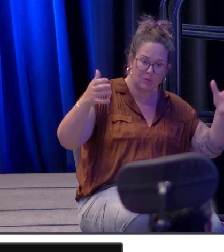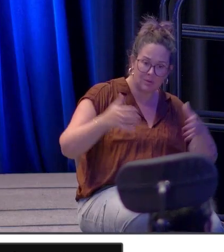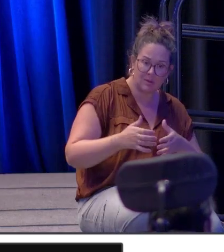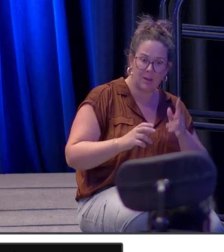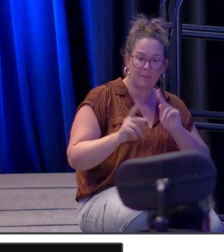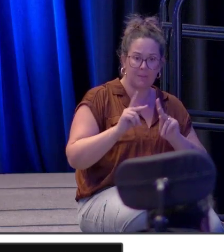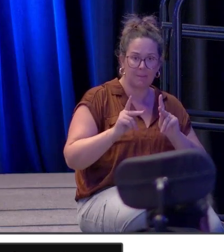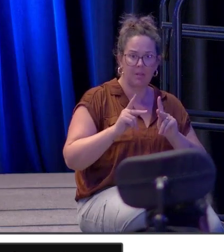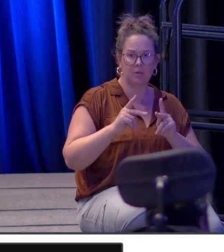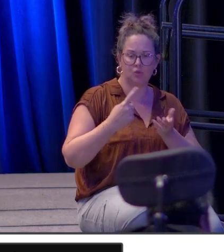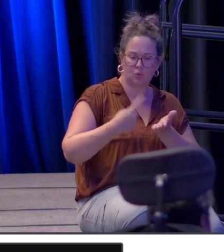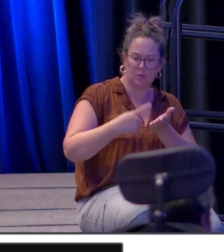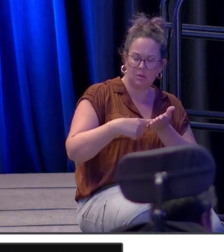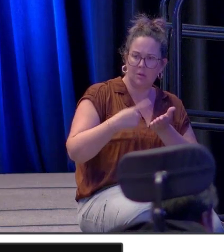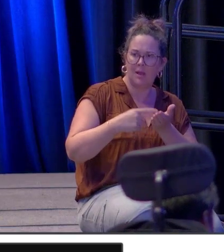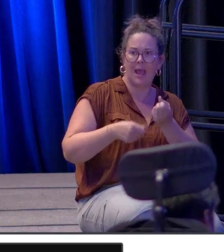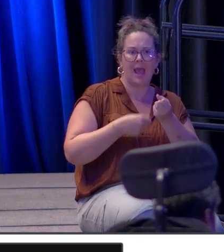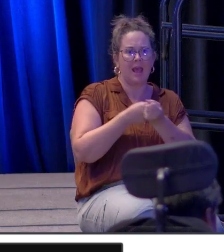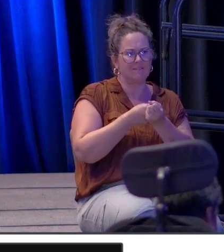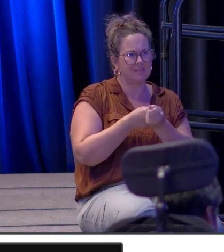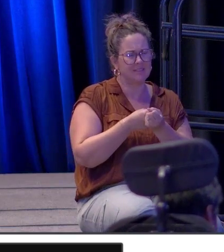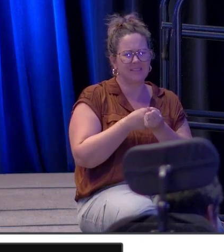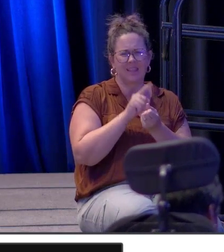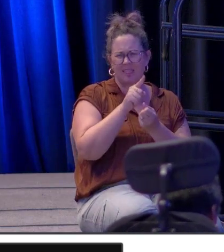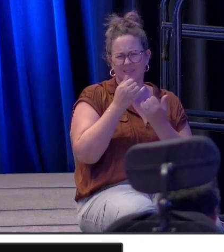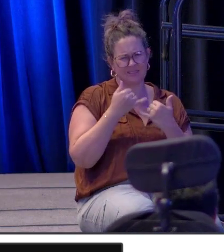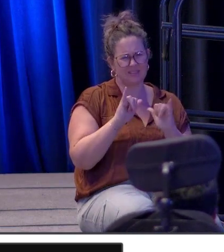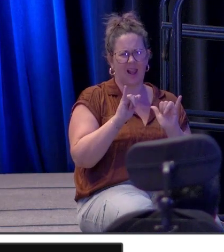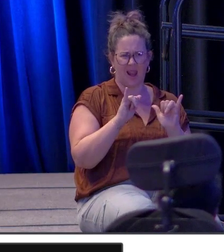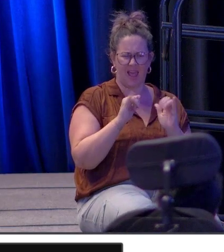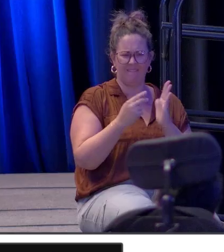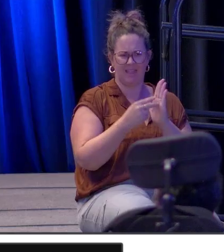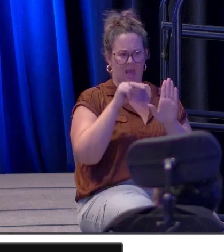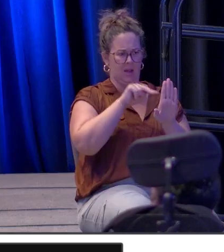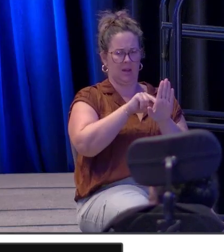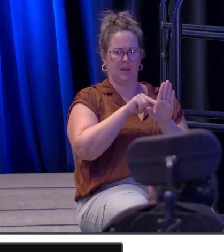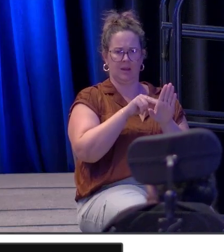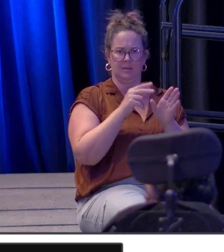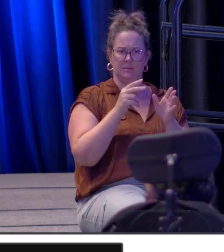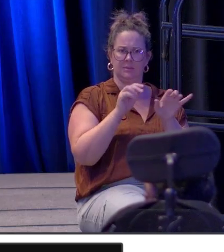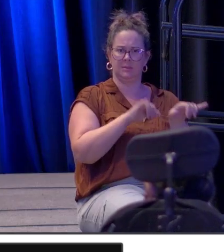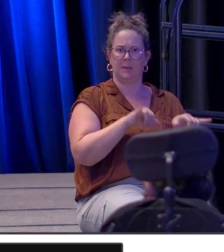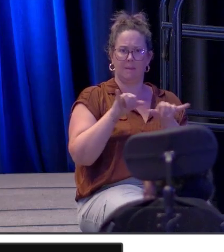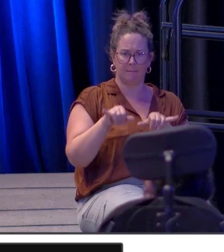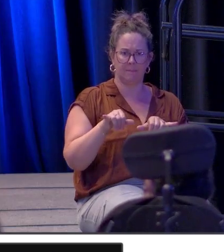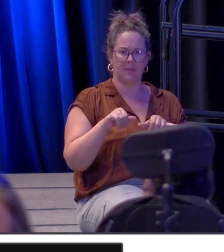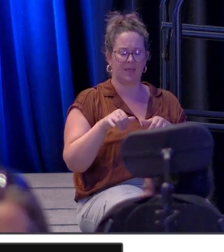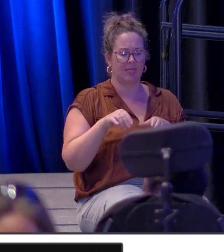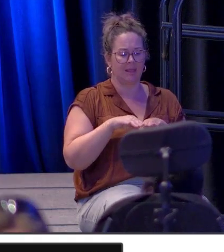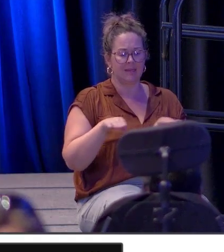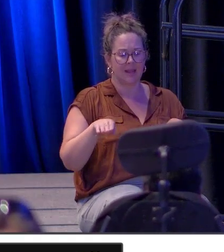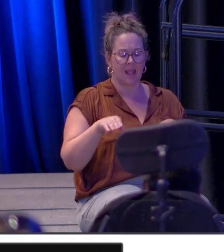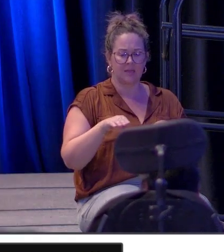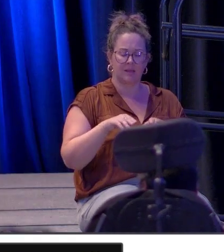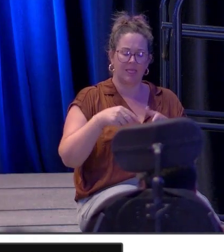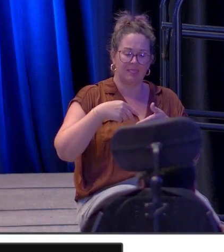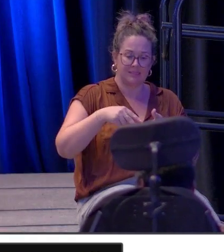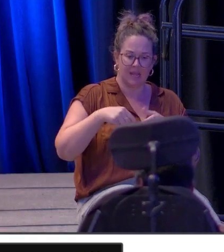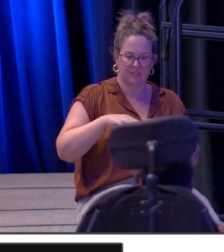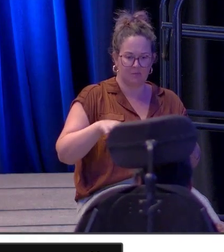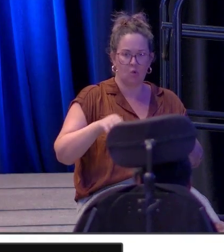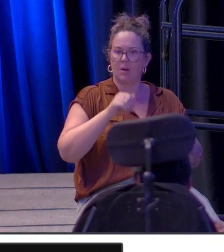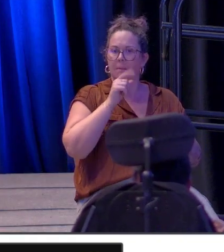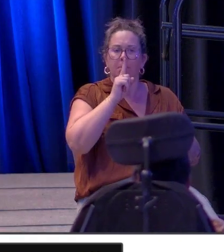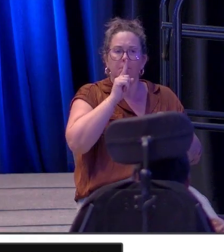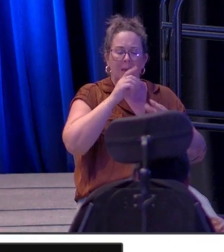advocacy, all of these things still count. A dance floor is where the conversation happens. Whether you don't have to actually be